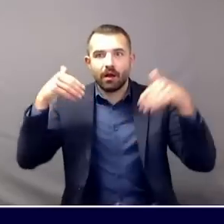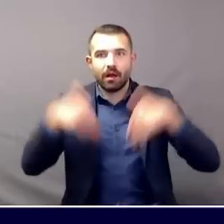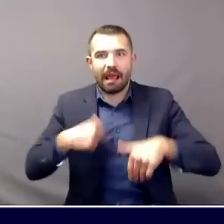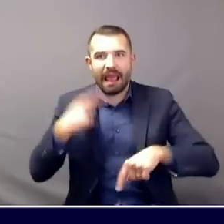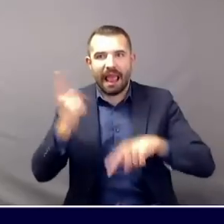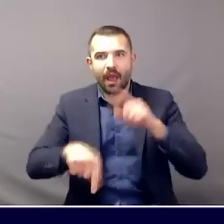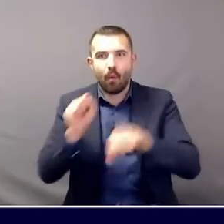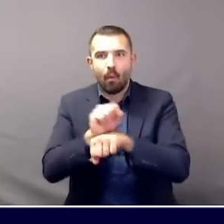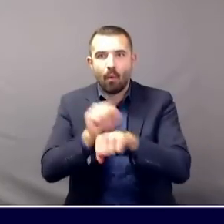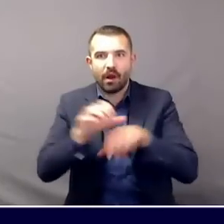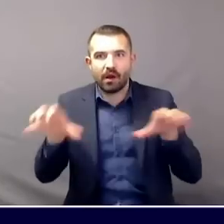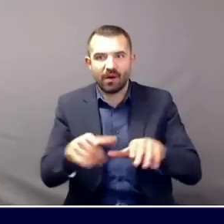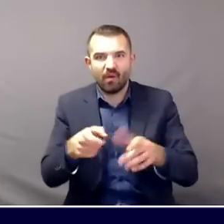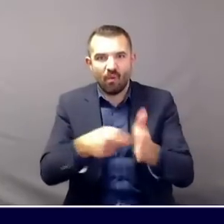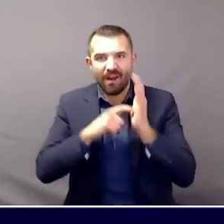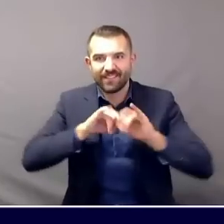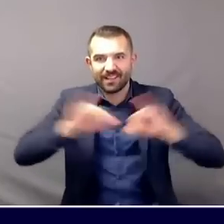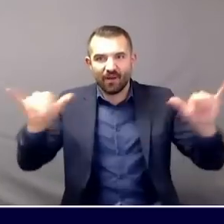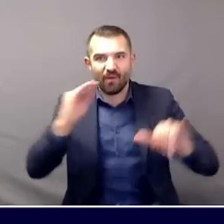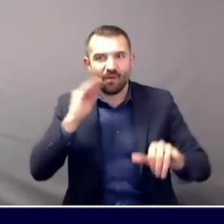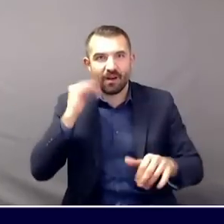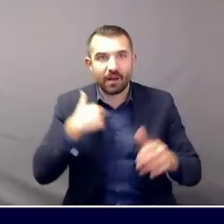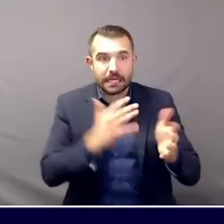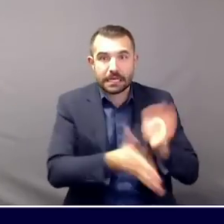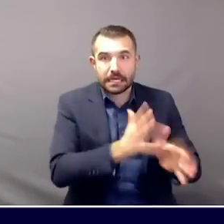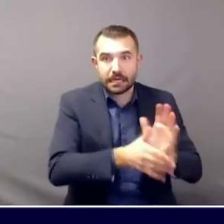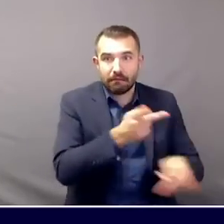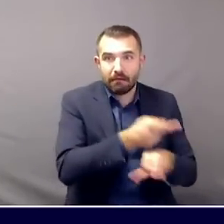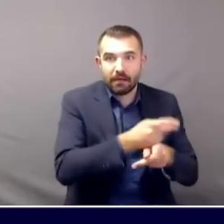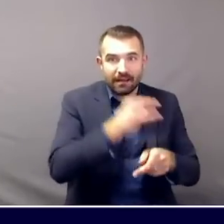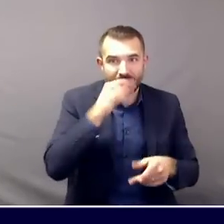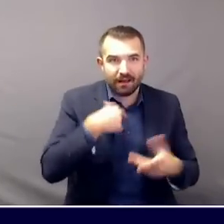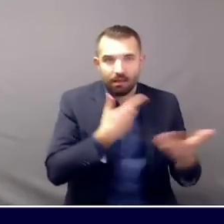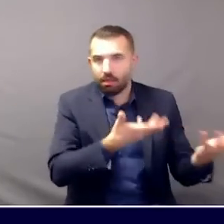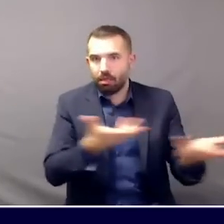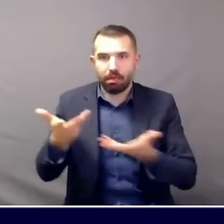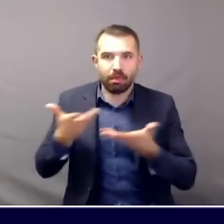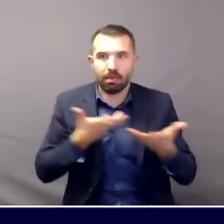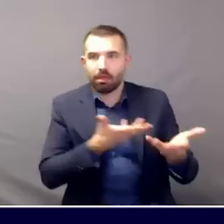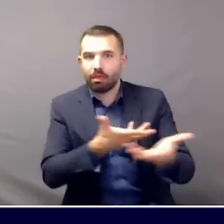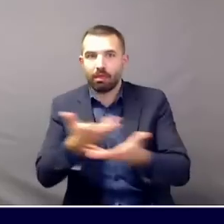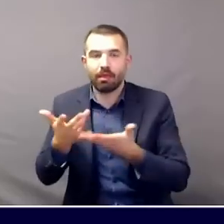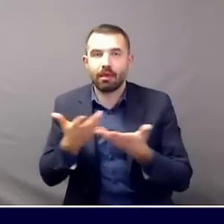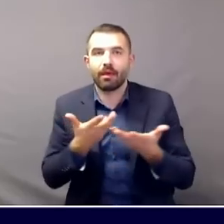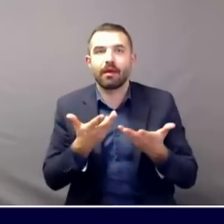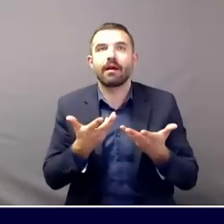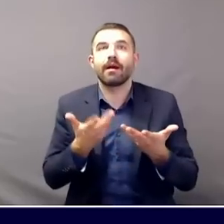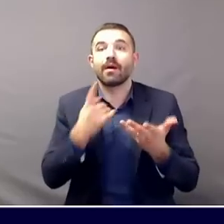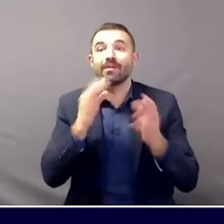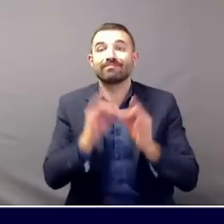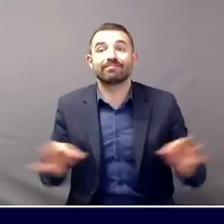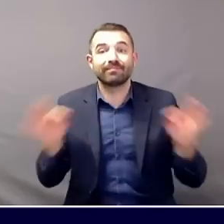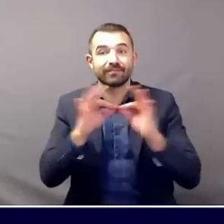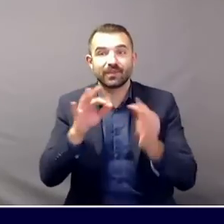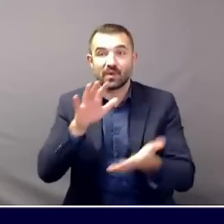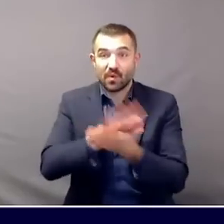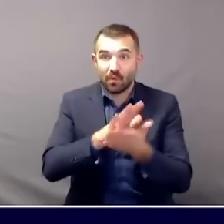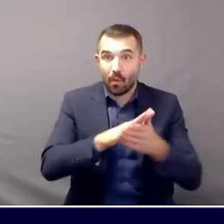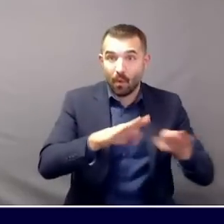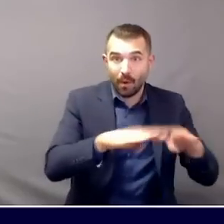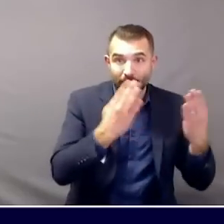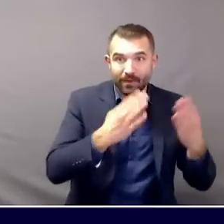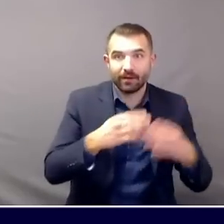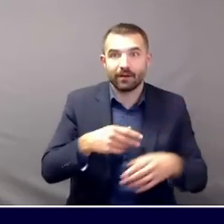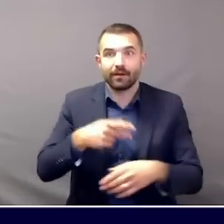So as the governor said, we're trying to be very targeted and focused on what we're doing. And one of the best things we can do to make sure that